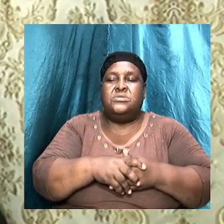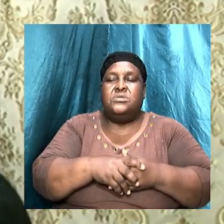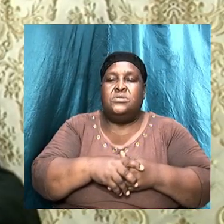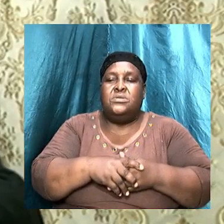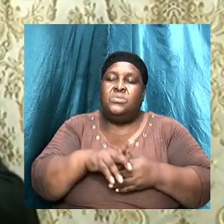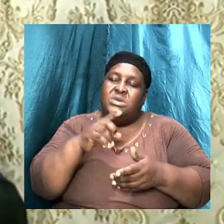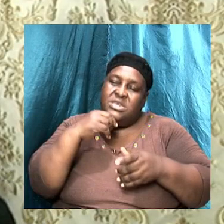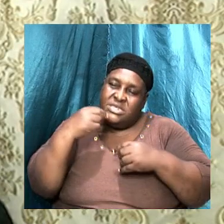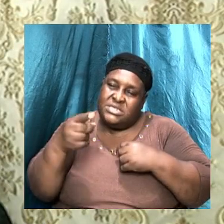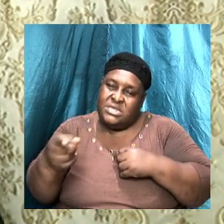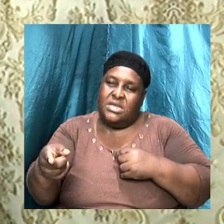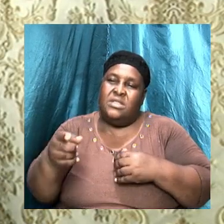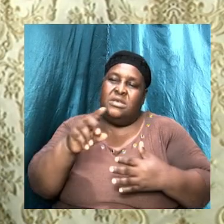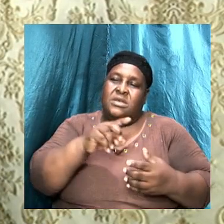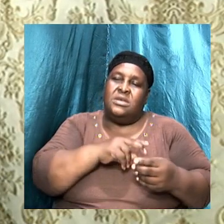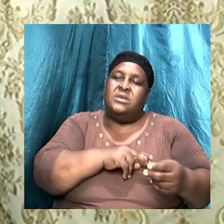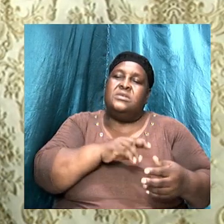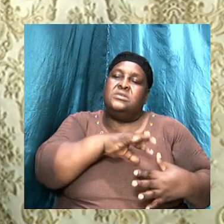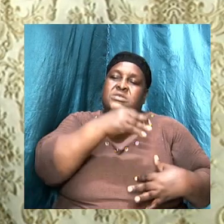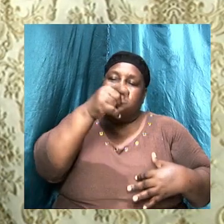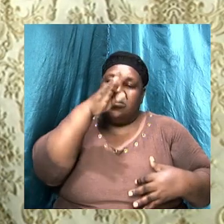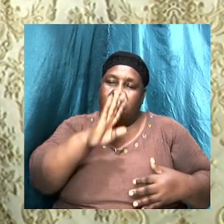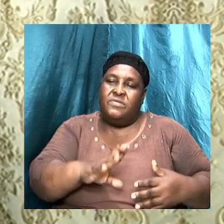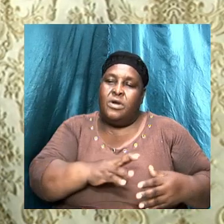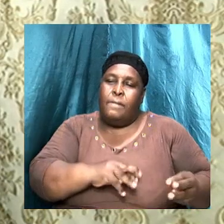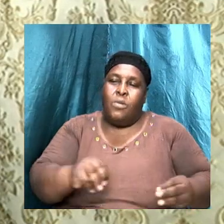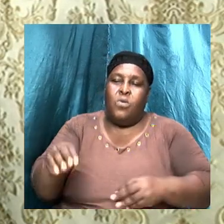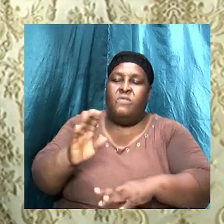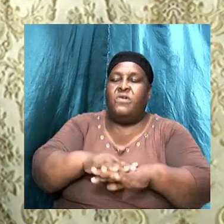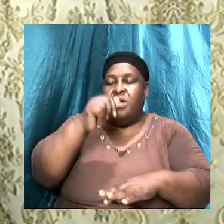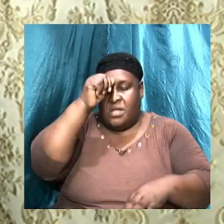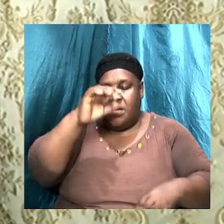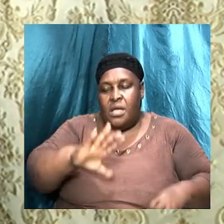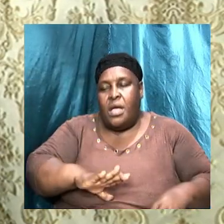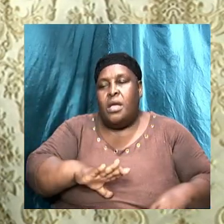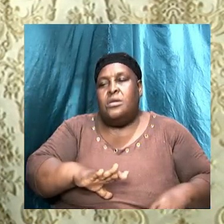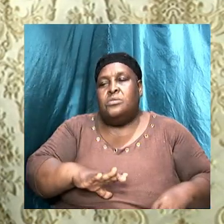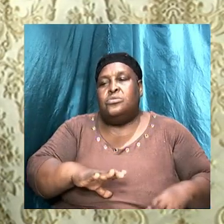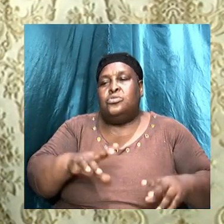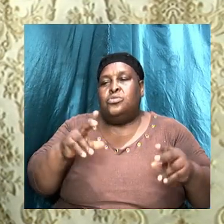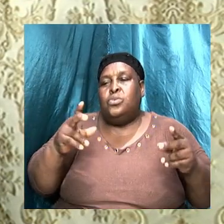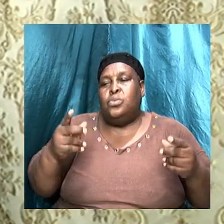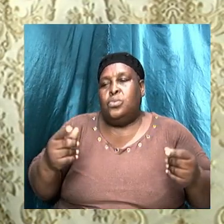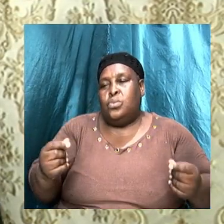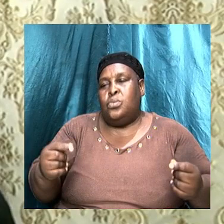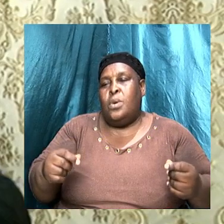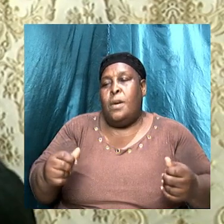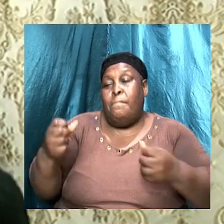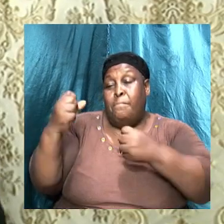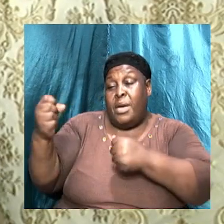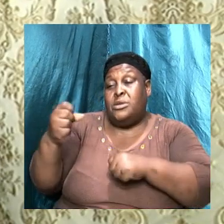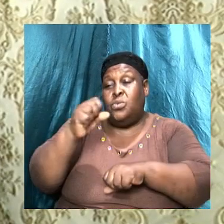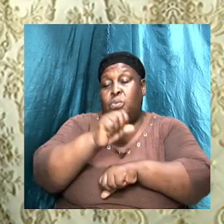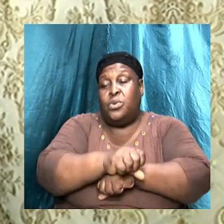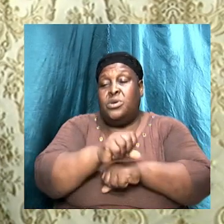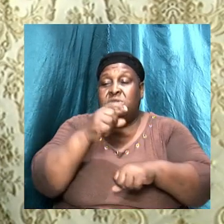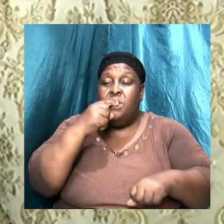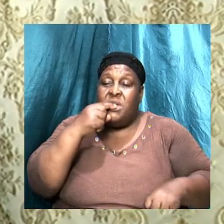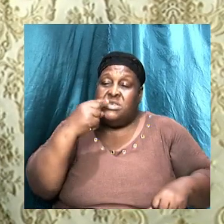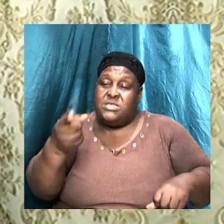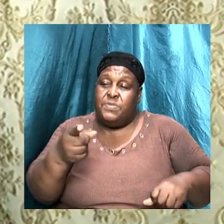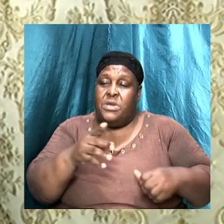that the Spirit of God moved upon men, caused them to do mighty works and caused them to speak.